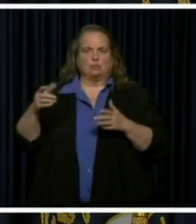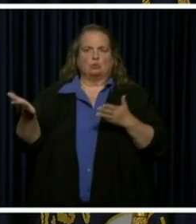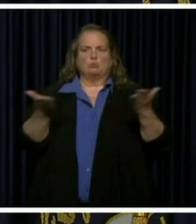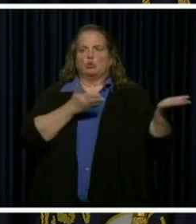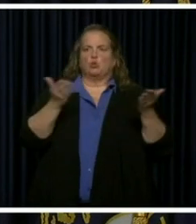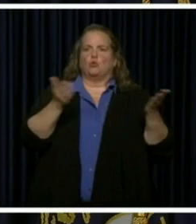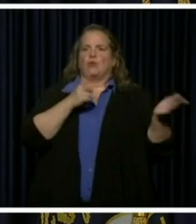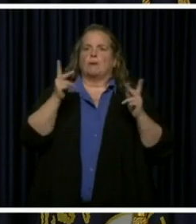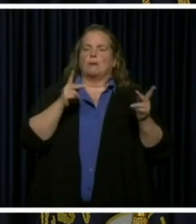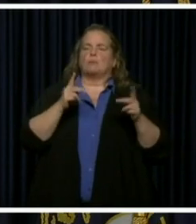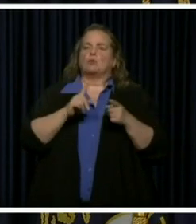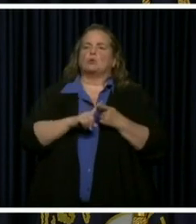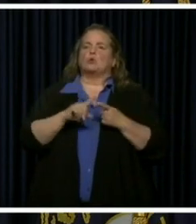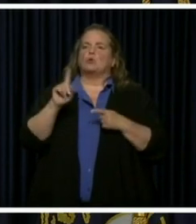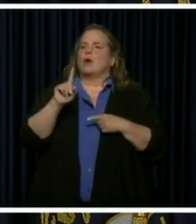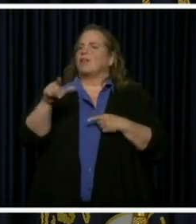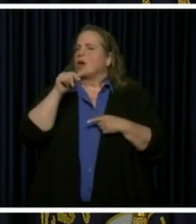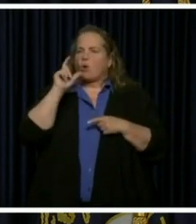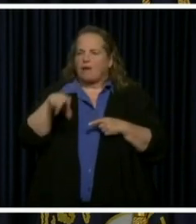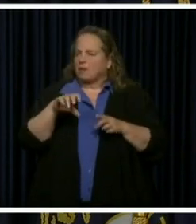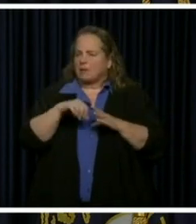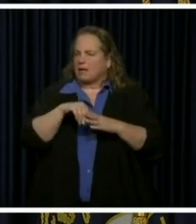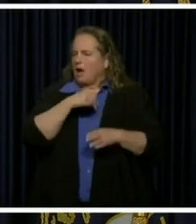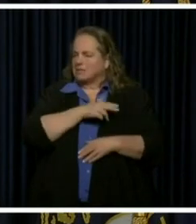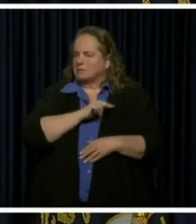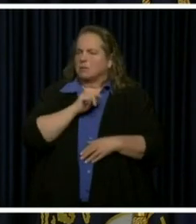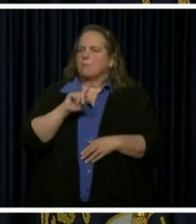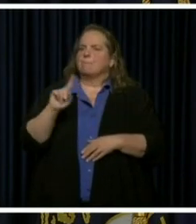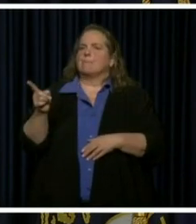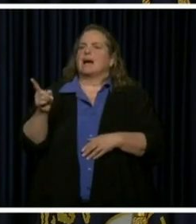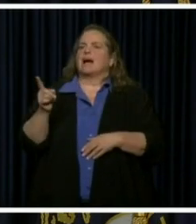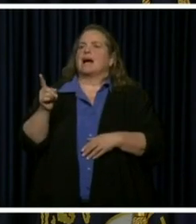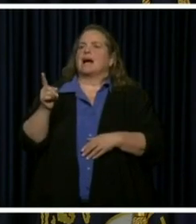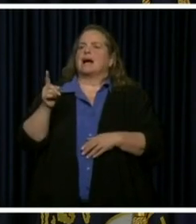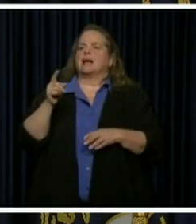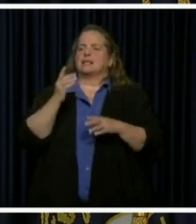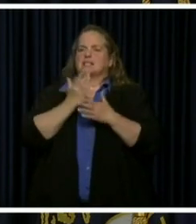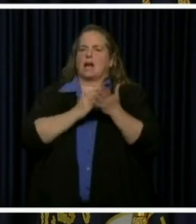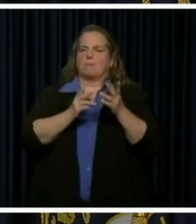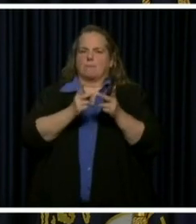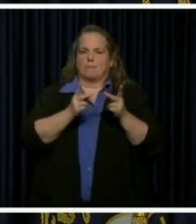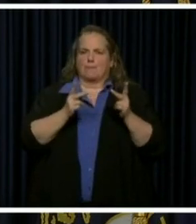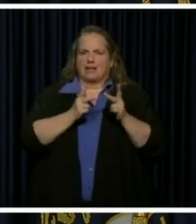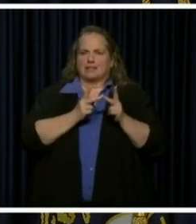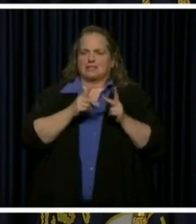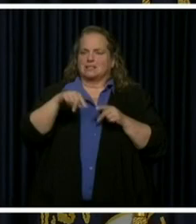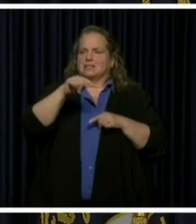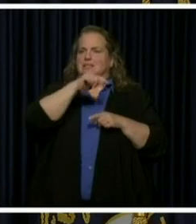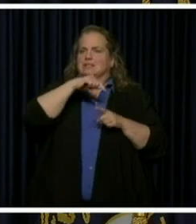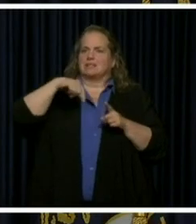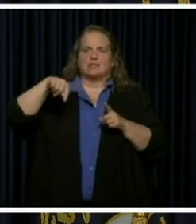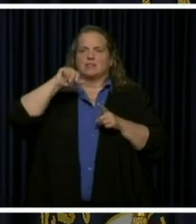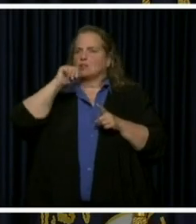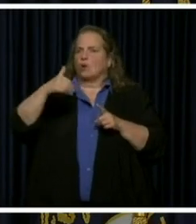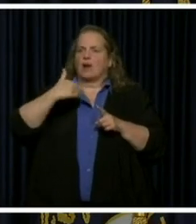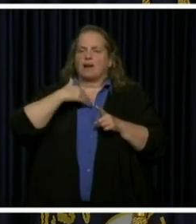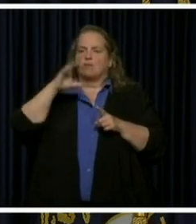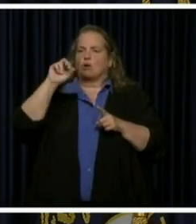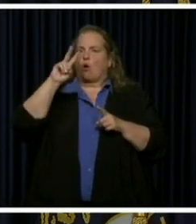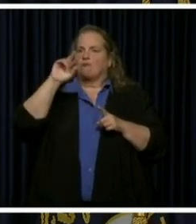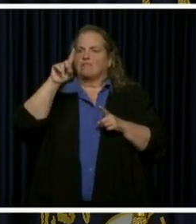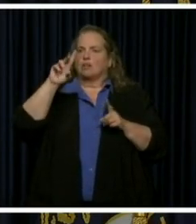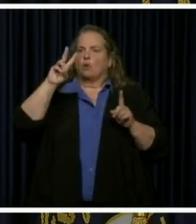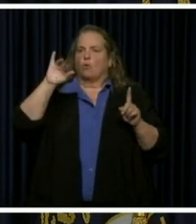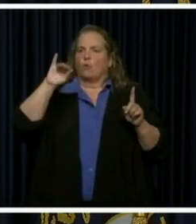people to low acuity where they don't need to be in a hospital, but with many of the facilities not being able to have COVID wings, we